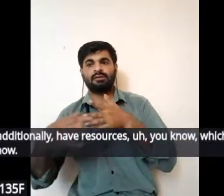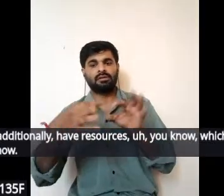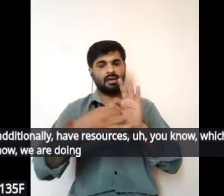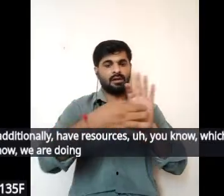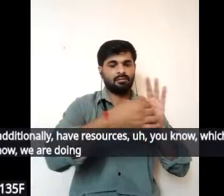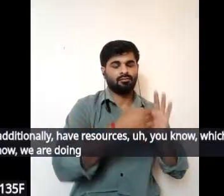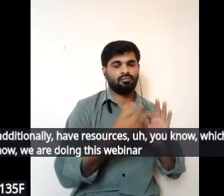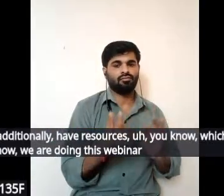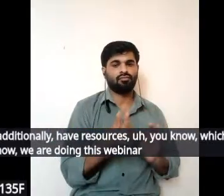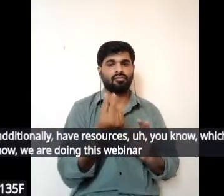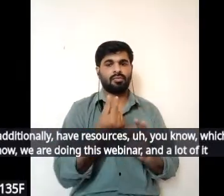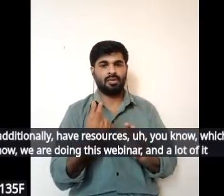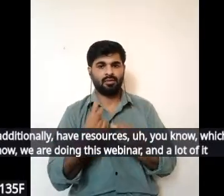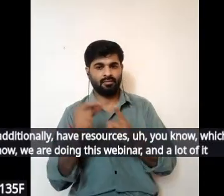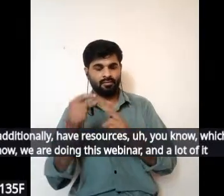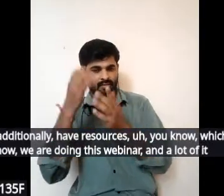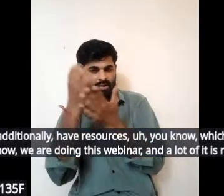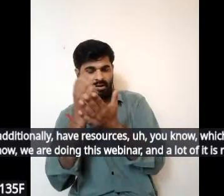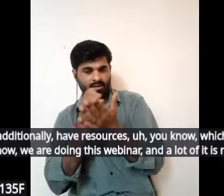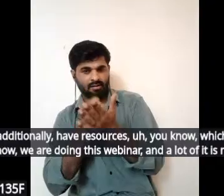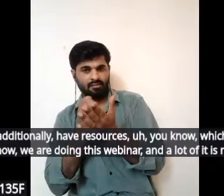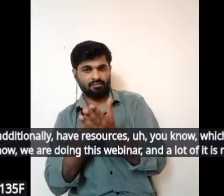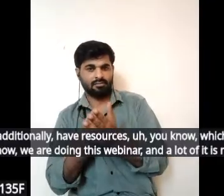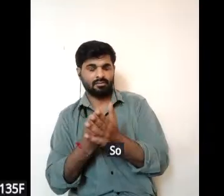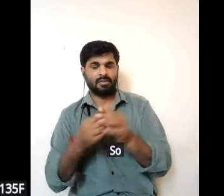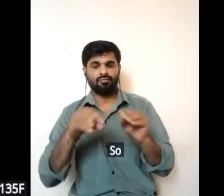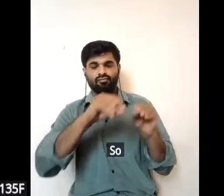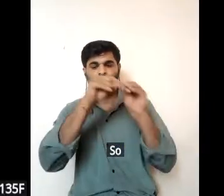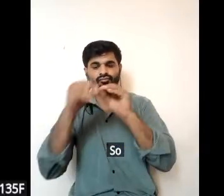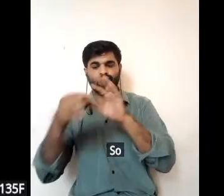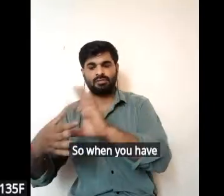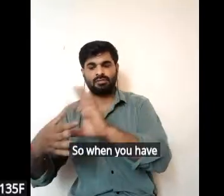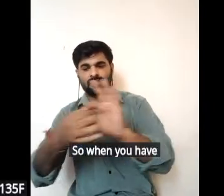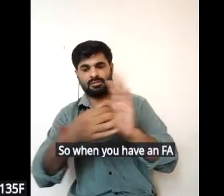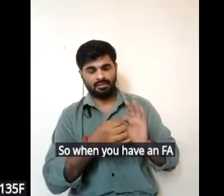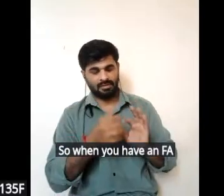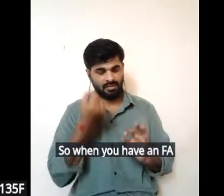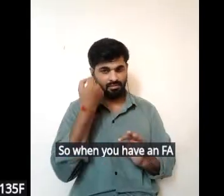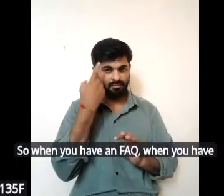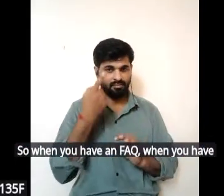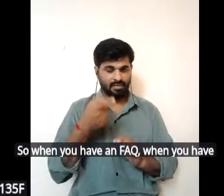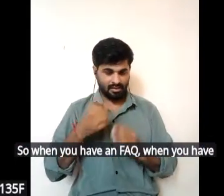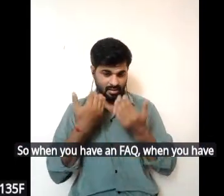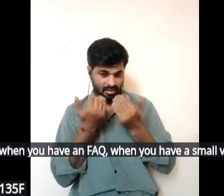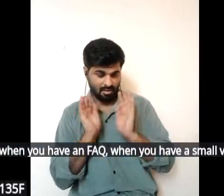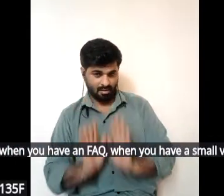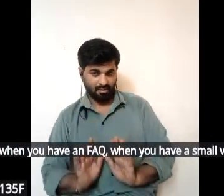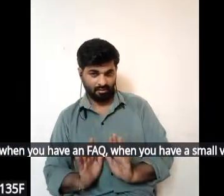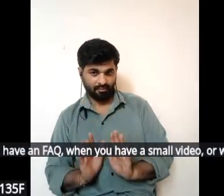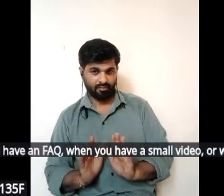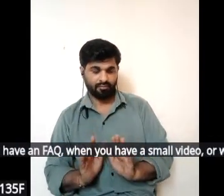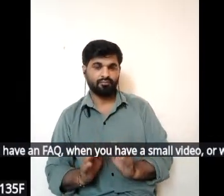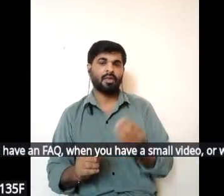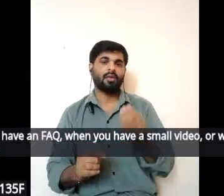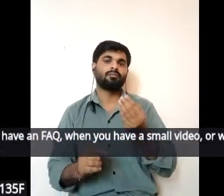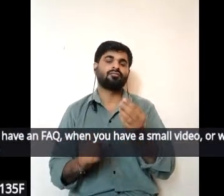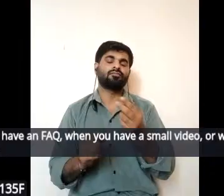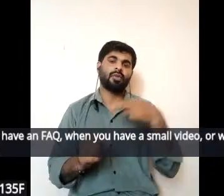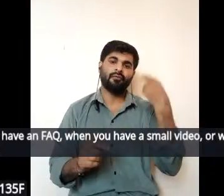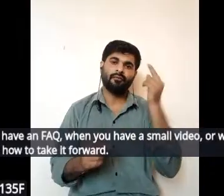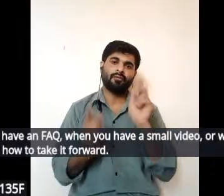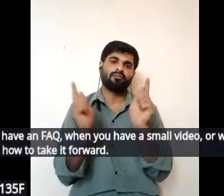webinar, and a lot of it is not tangible. So when you have an FAQ, when you have a small video, when you have resources on how to take it